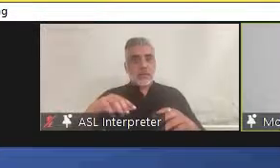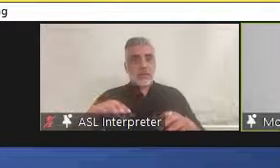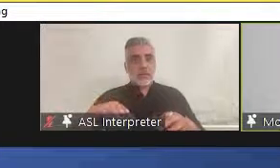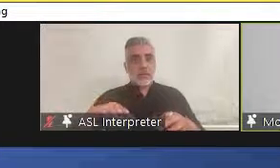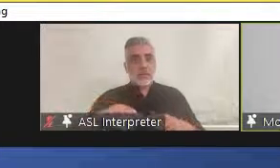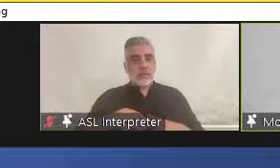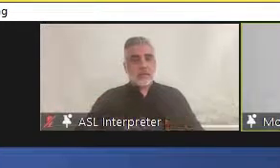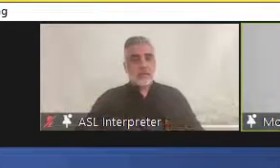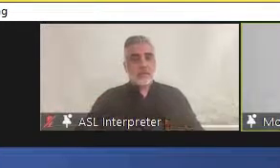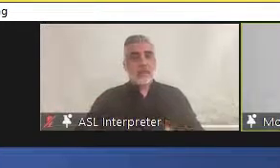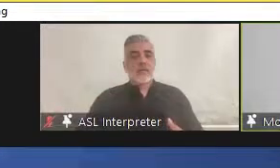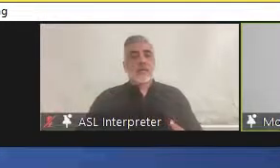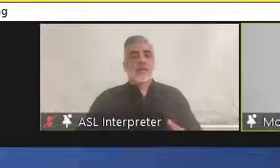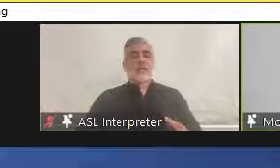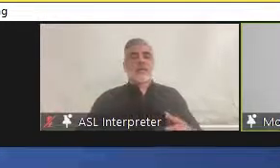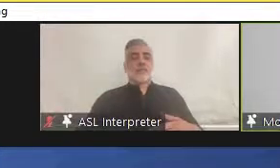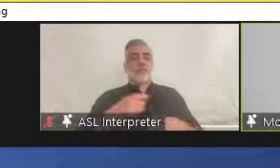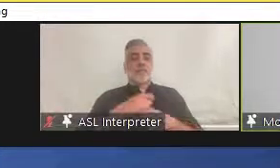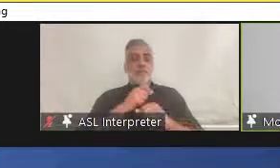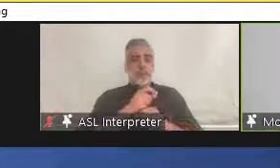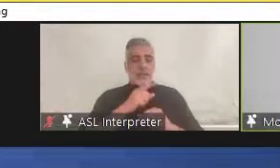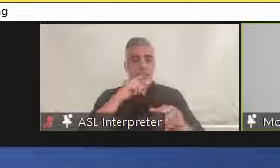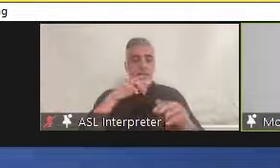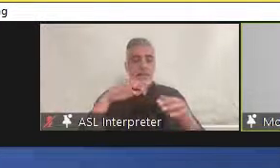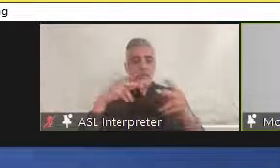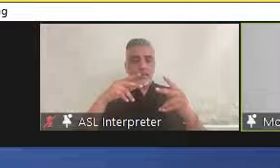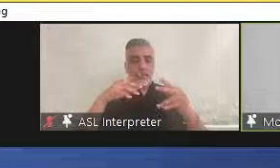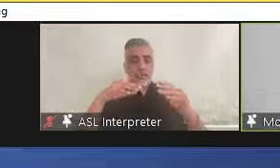for making the facility